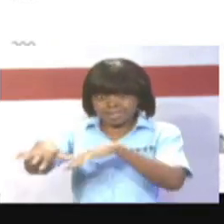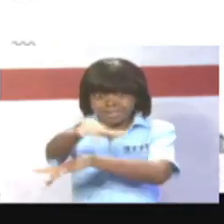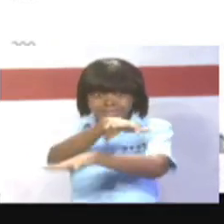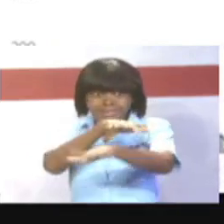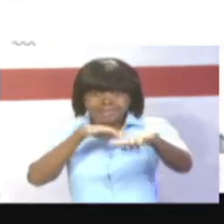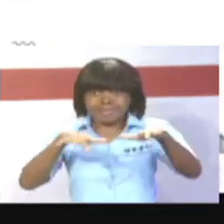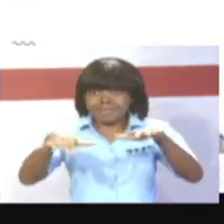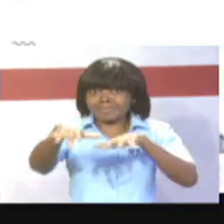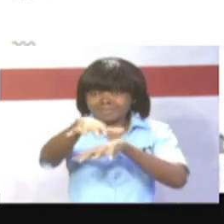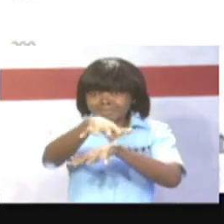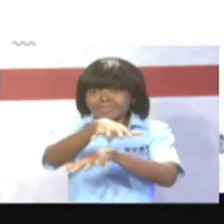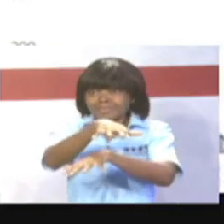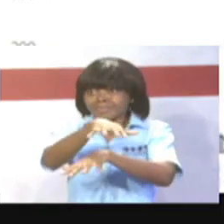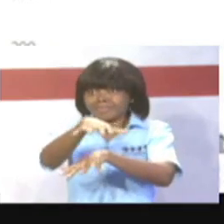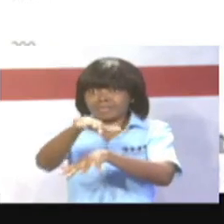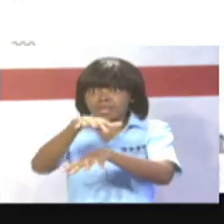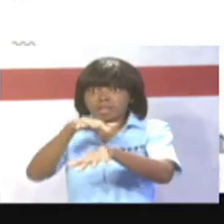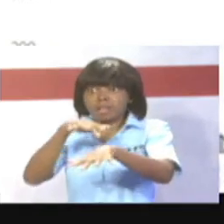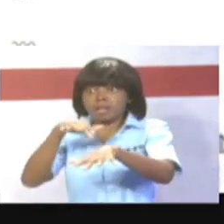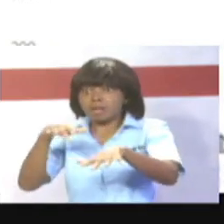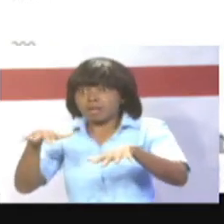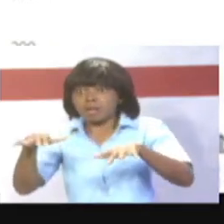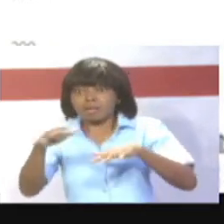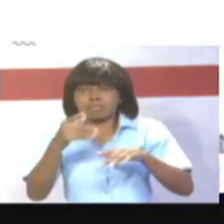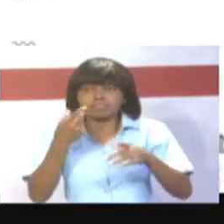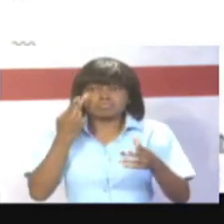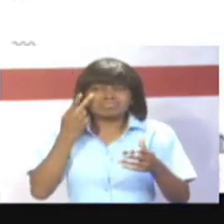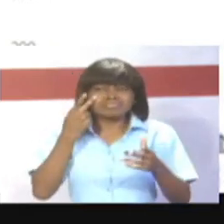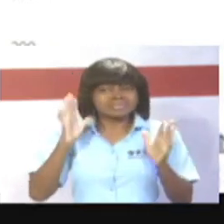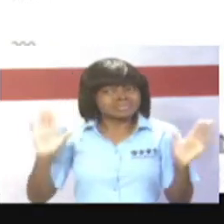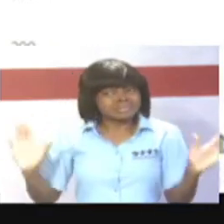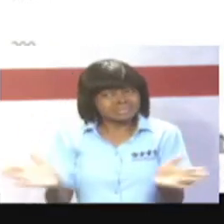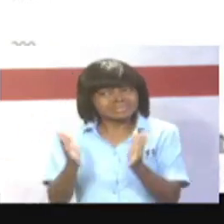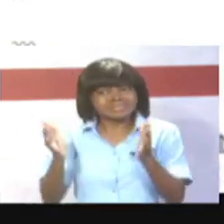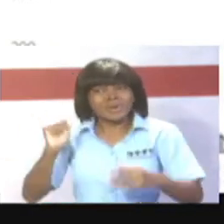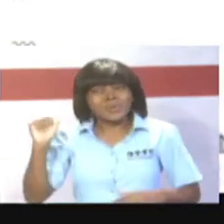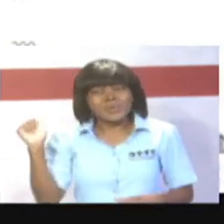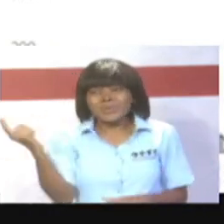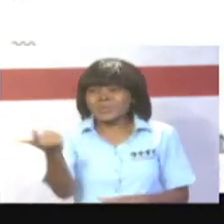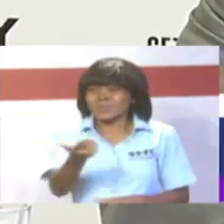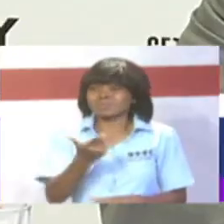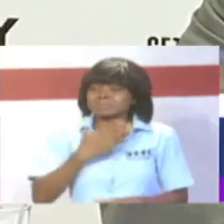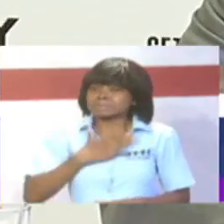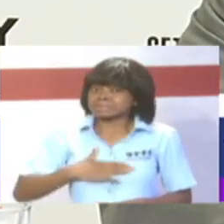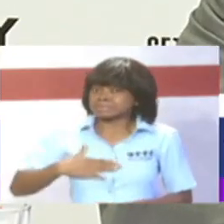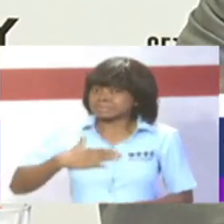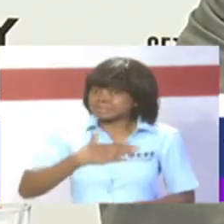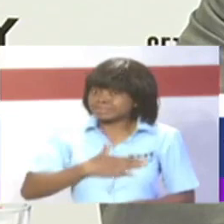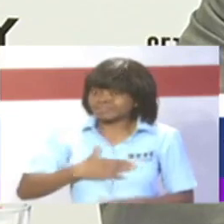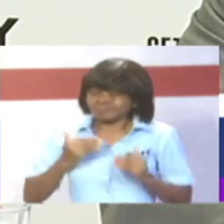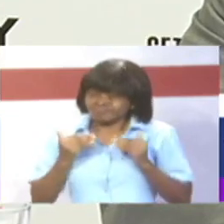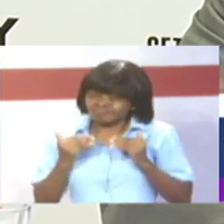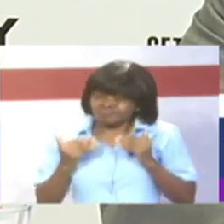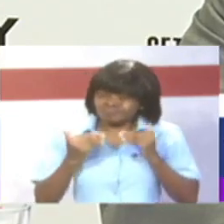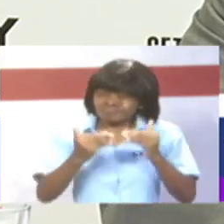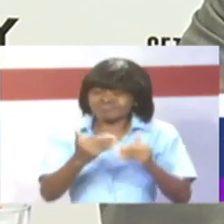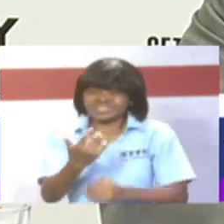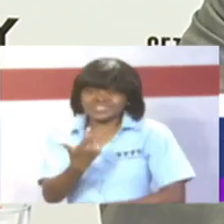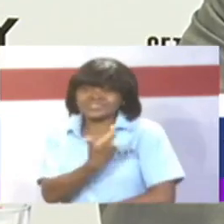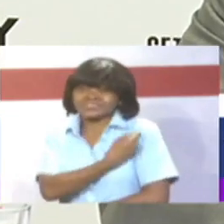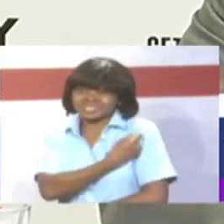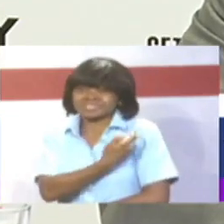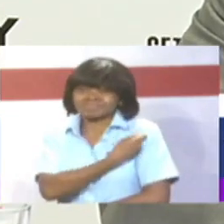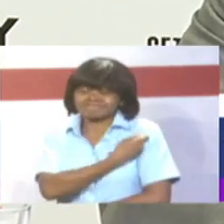to encourage all persons to get their vaccinations. That reduces your risk. Adhere to the public health guidelines,